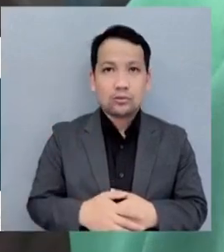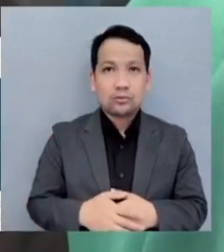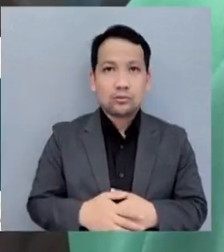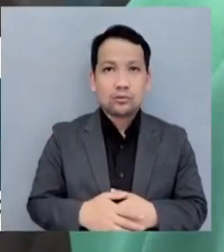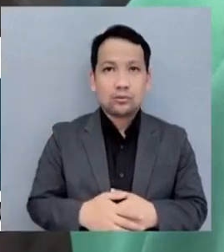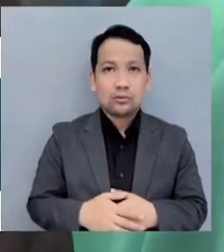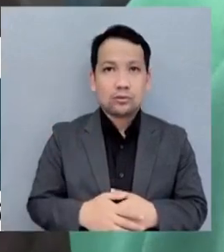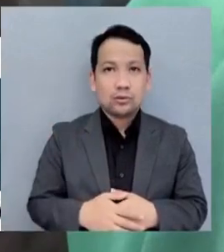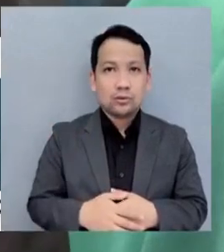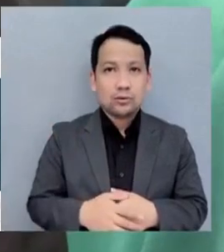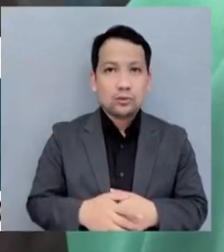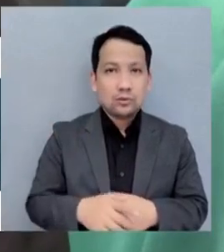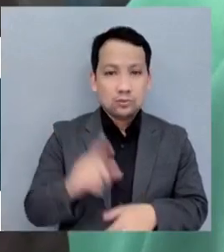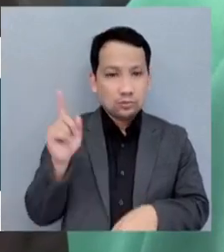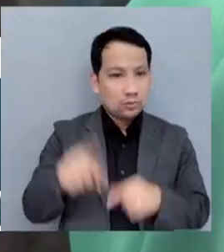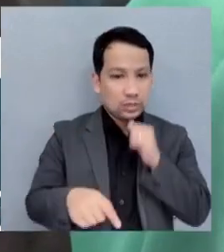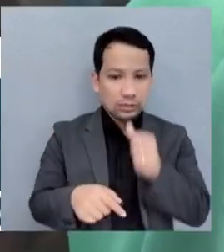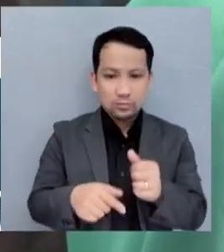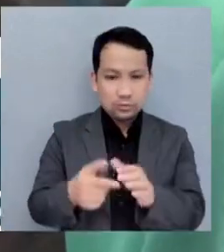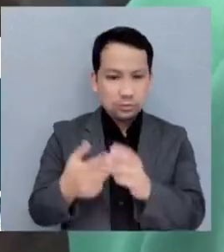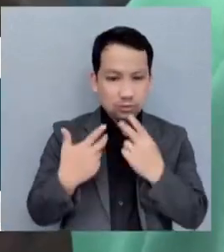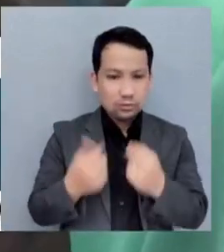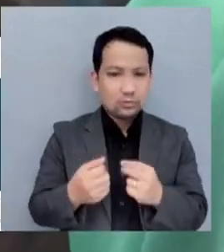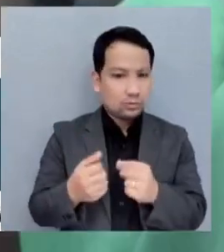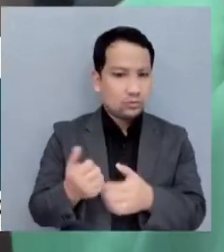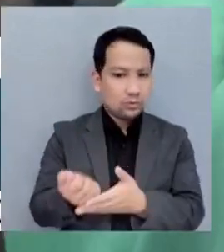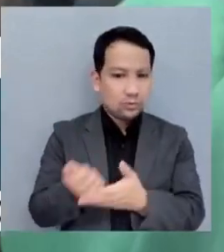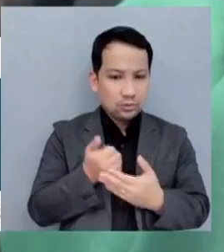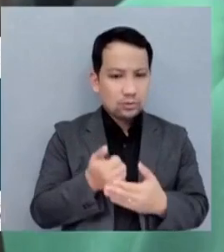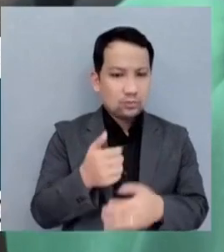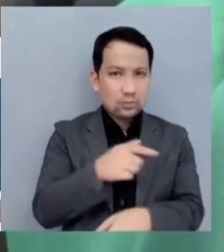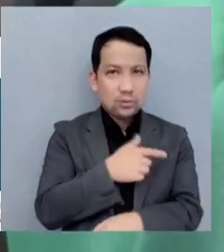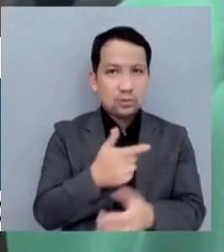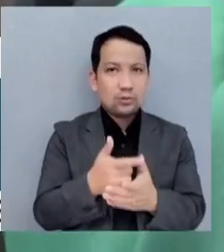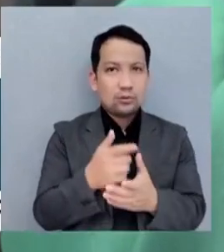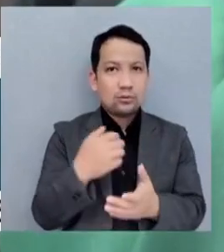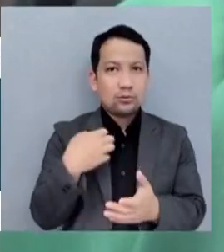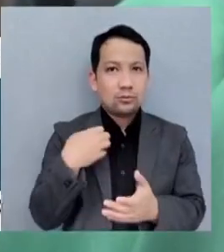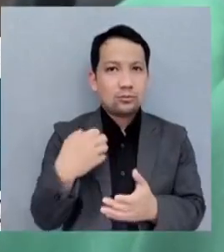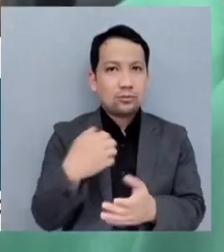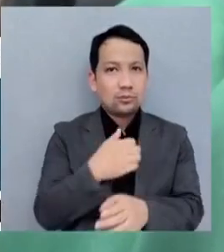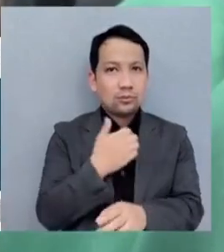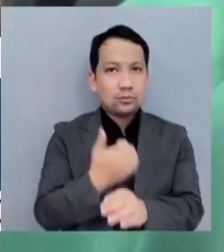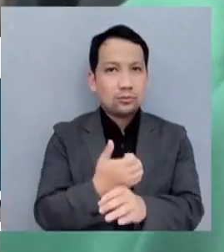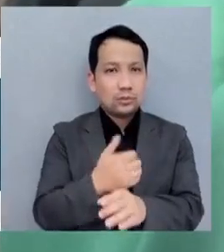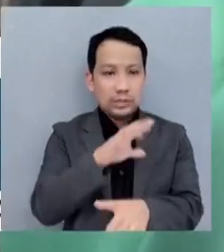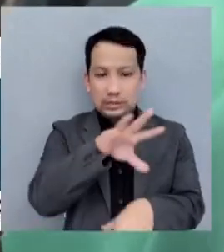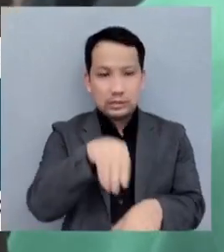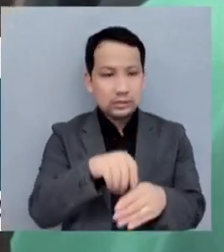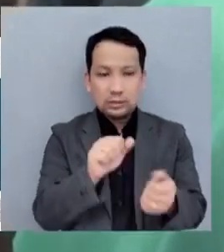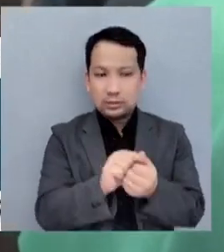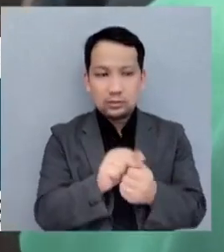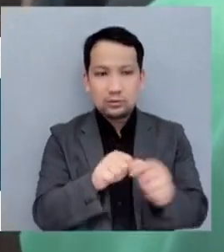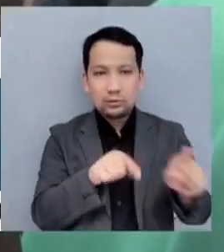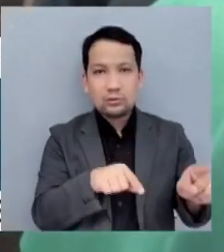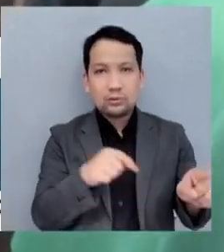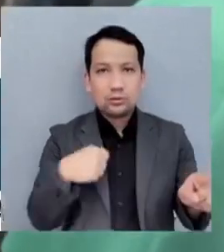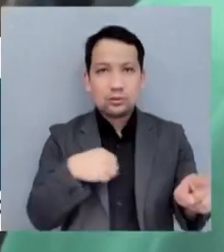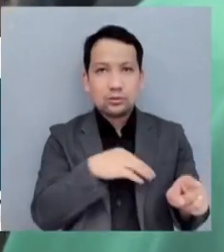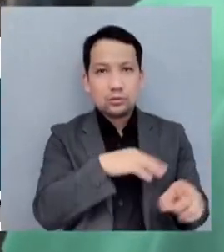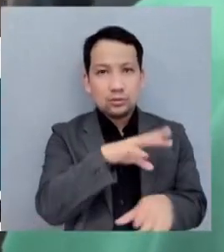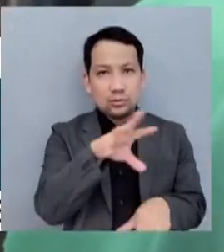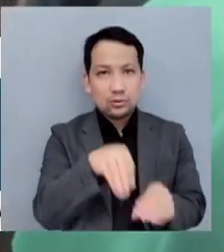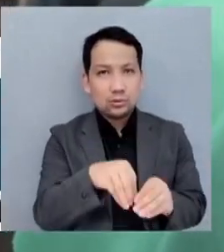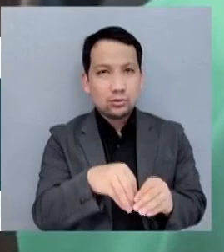you cannot tell me to betray my oath as a law enforcement officer. Hindi kita isasama sa kaso ng mga tao mo pag in-negative